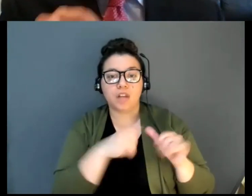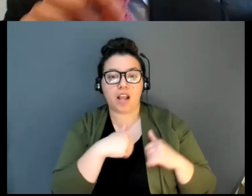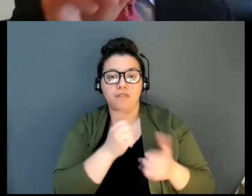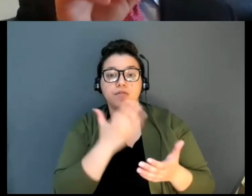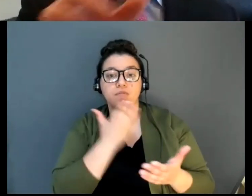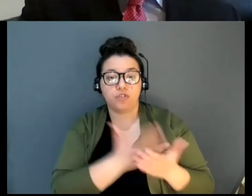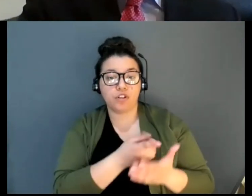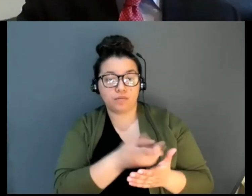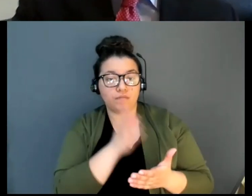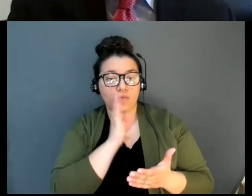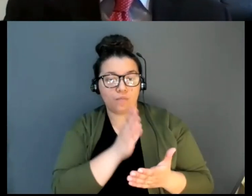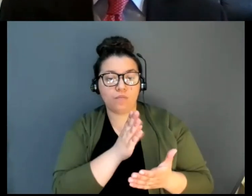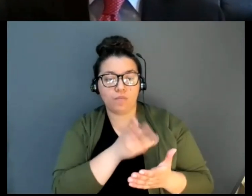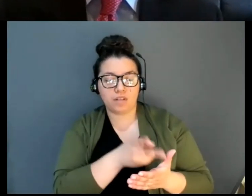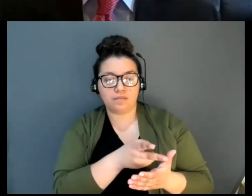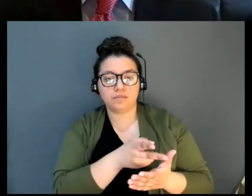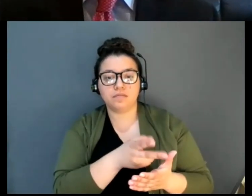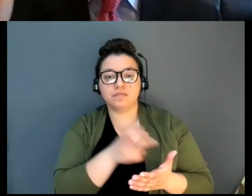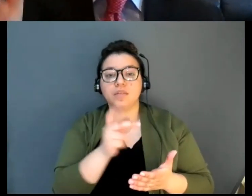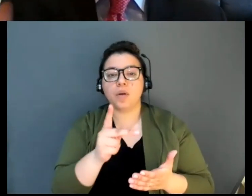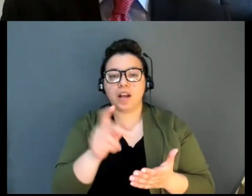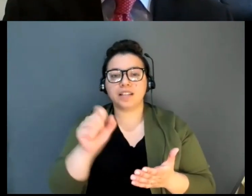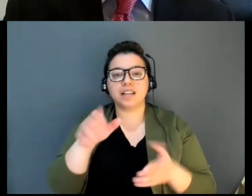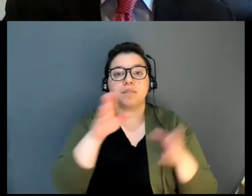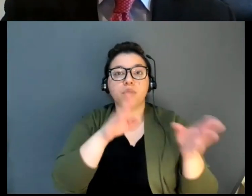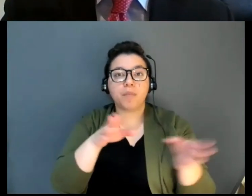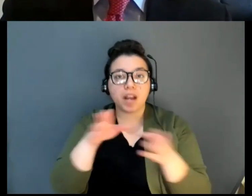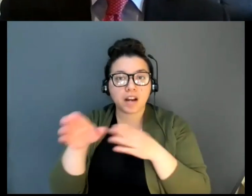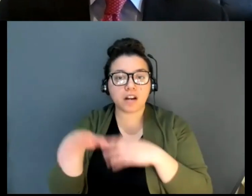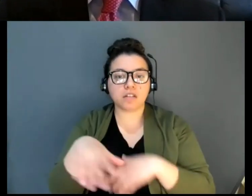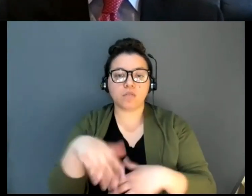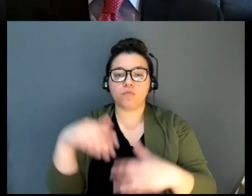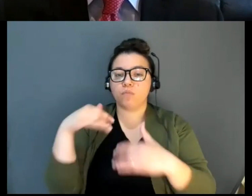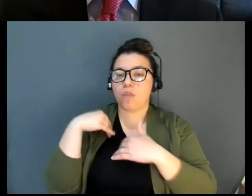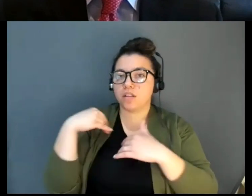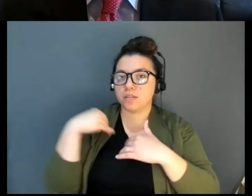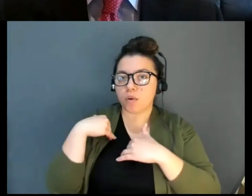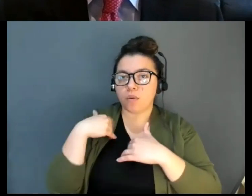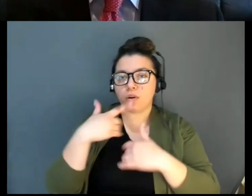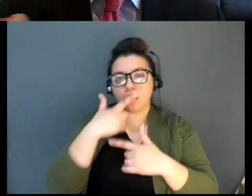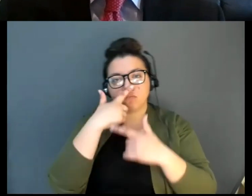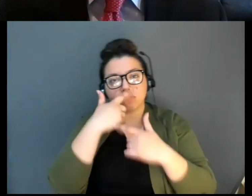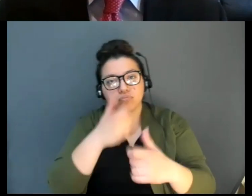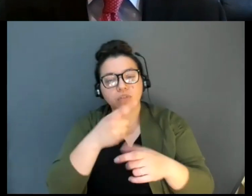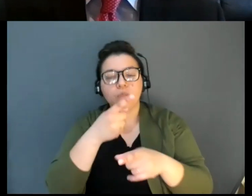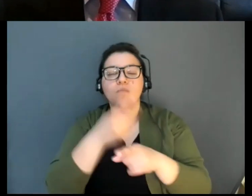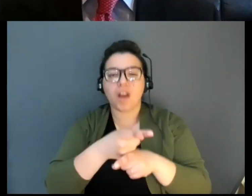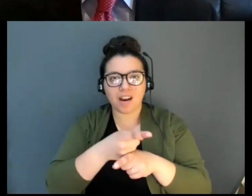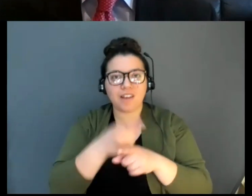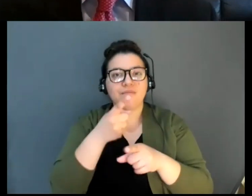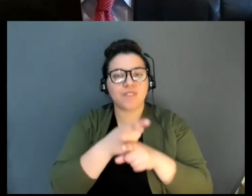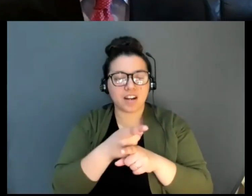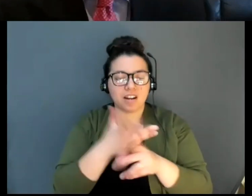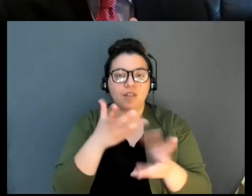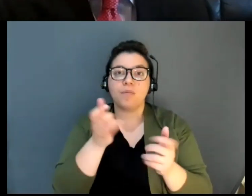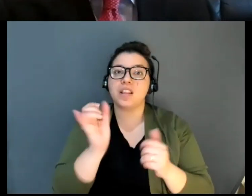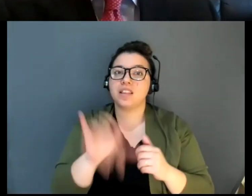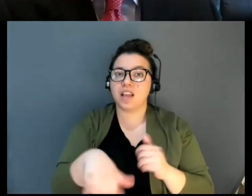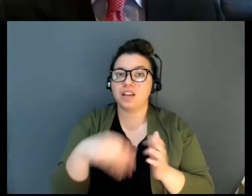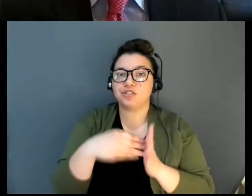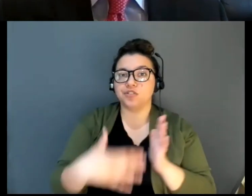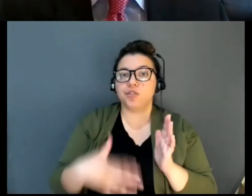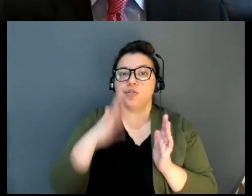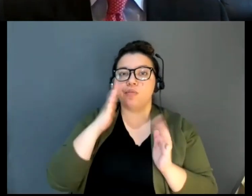to. Okay. Thank you for answering. Prepared, responsible, interested. Good. That's what we want you to take away from today's session,